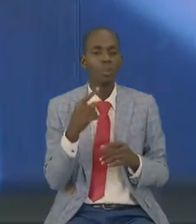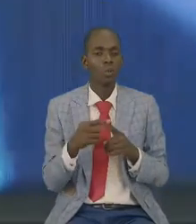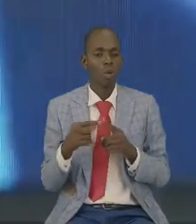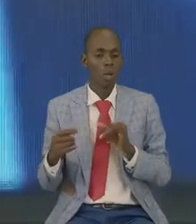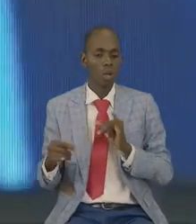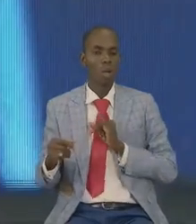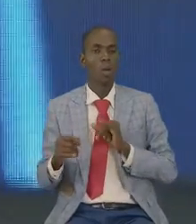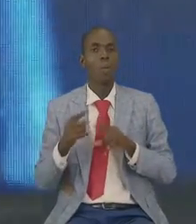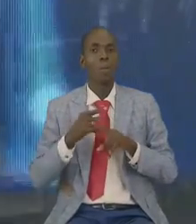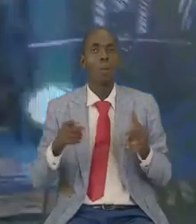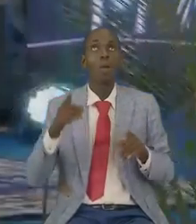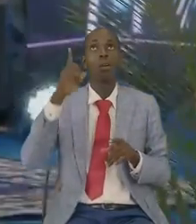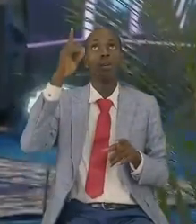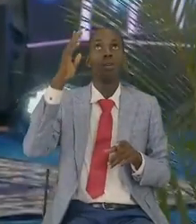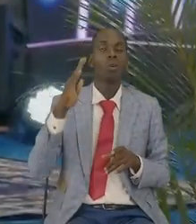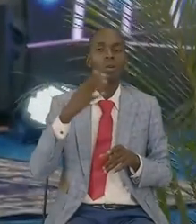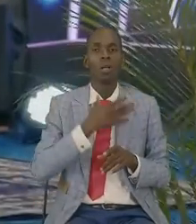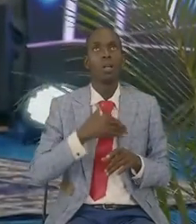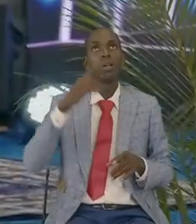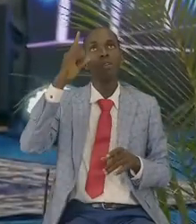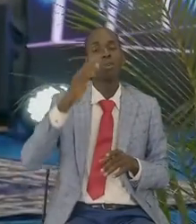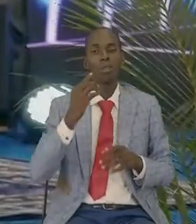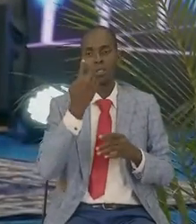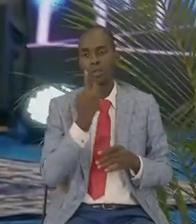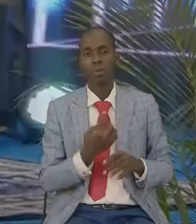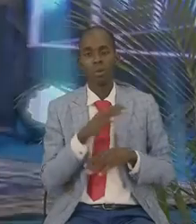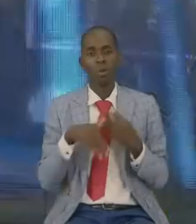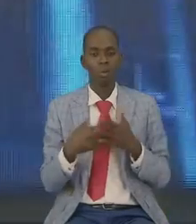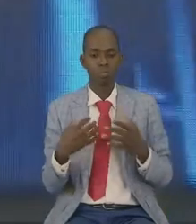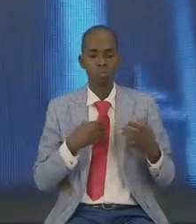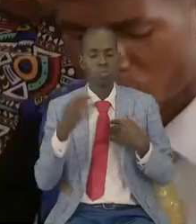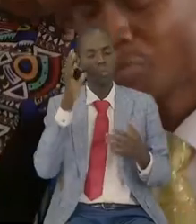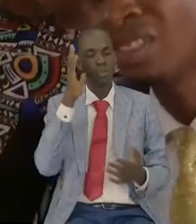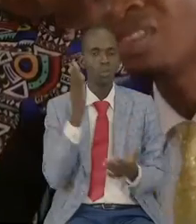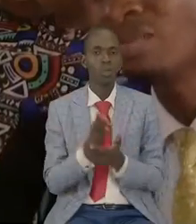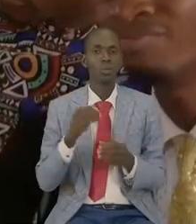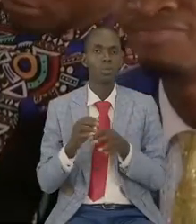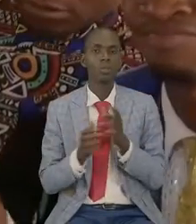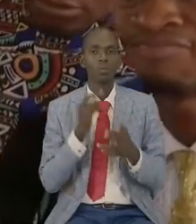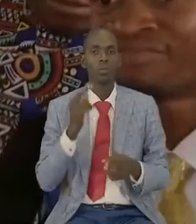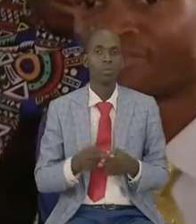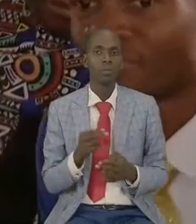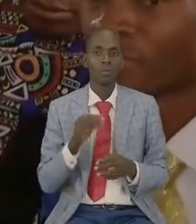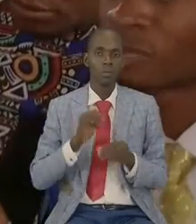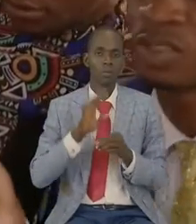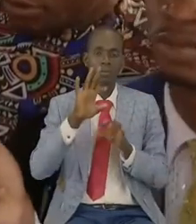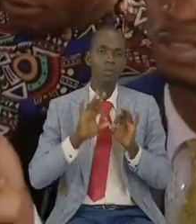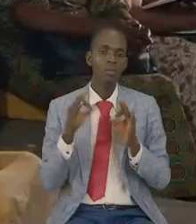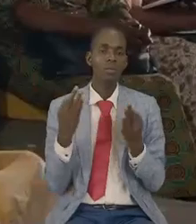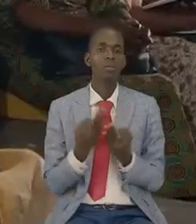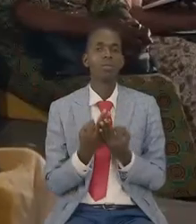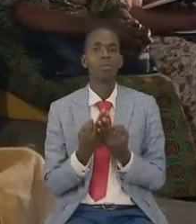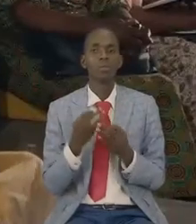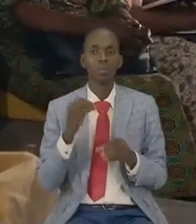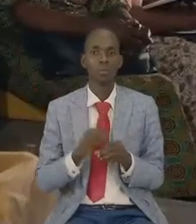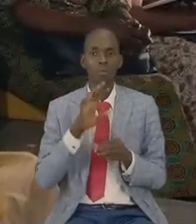God and God alone, all the murmuring will stop. Amen. In your family,